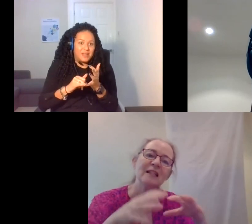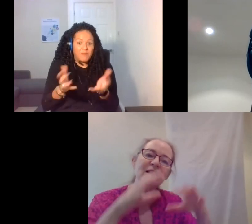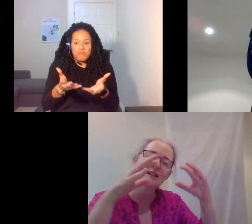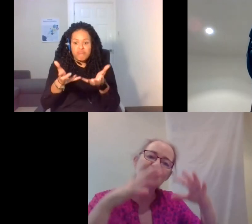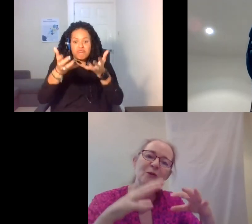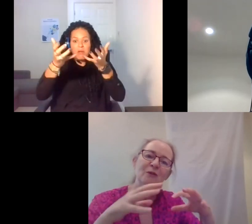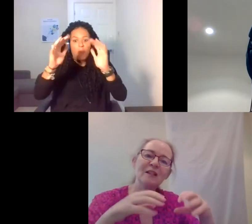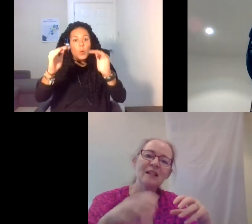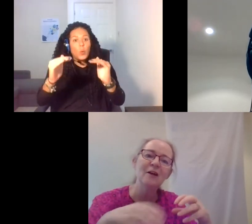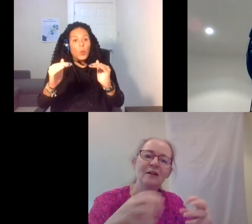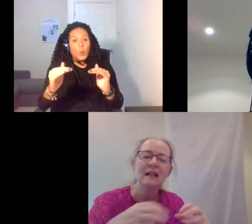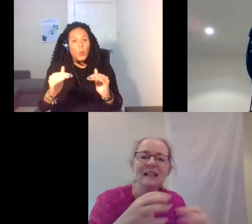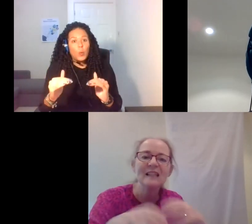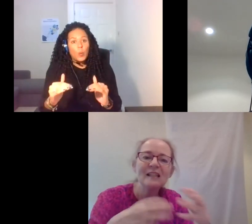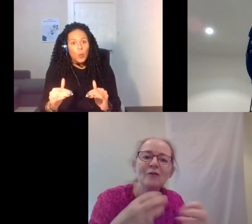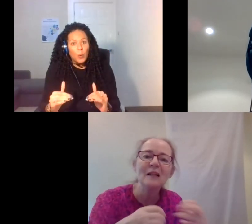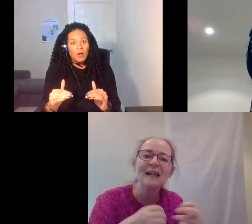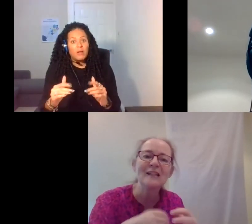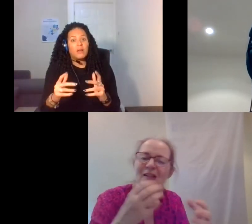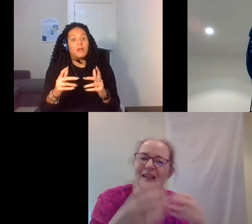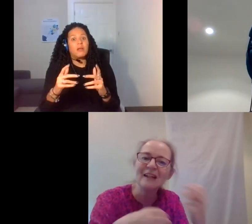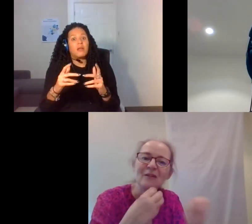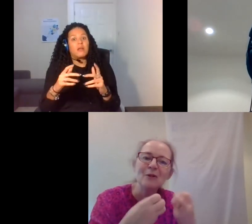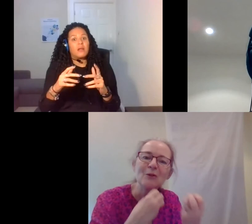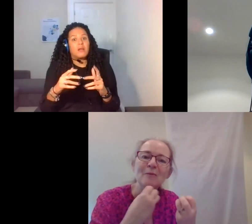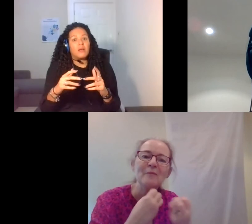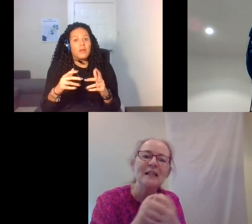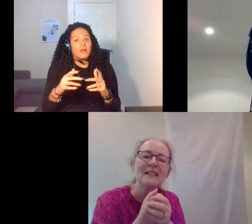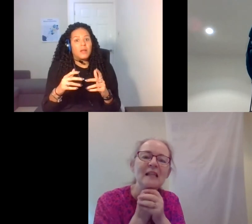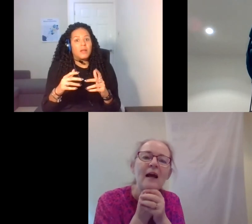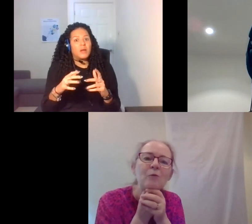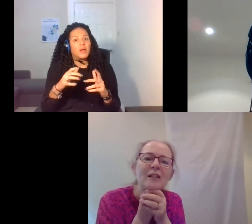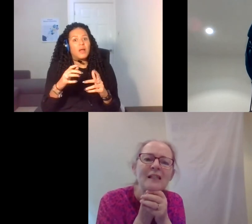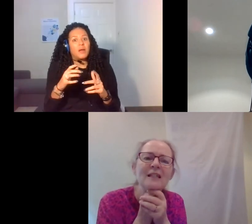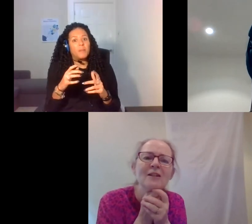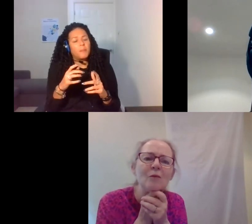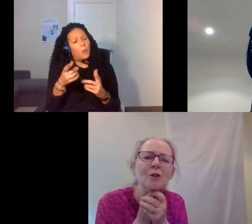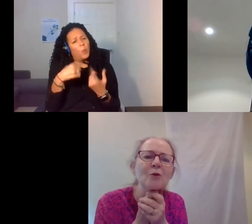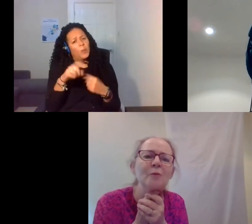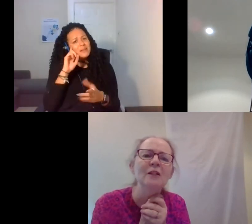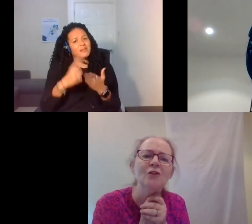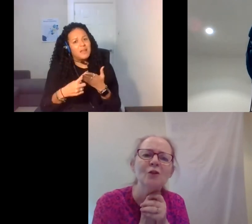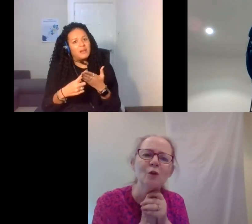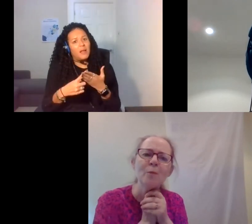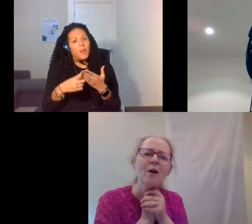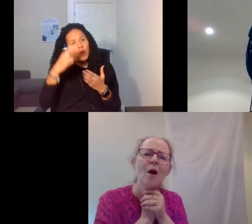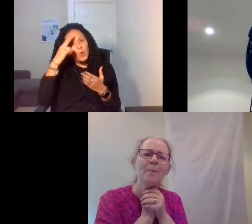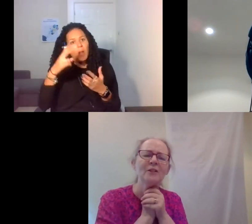this idea that you cool things down like a sea of molasses. It's like you were talking about molasses. And we decided that we'd call the piece